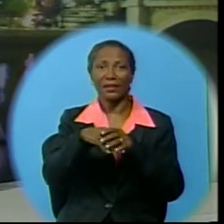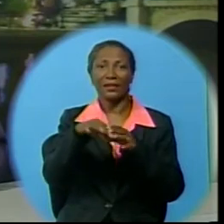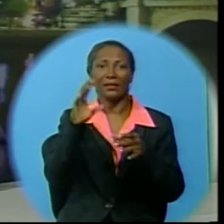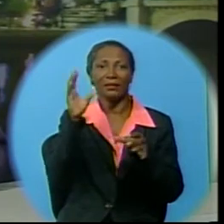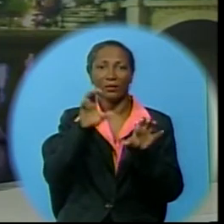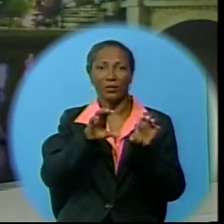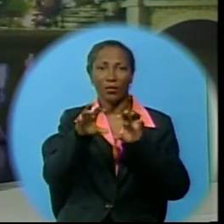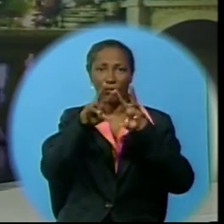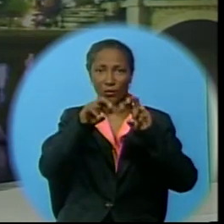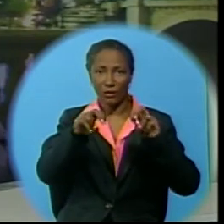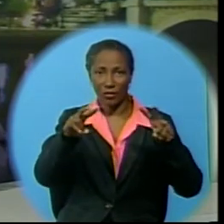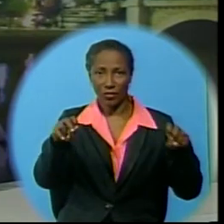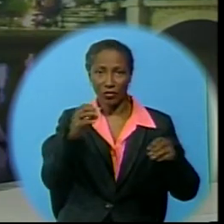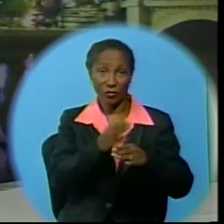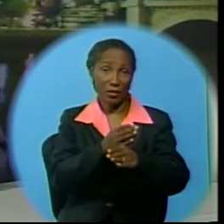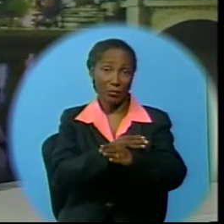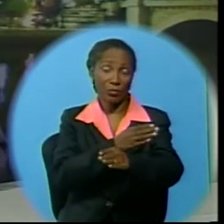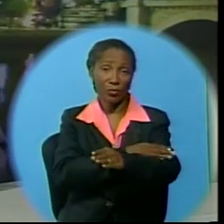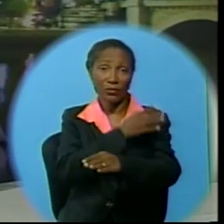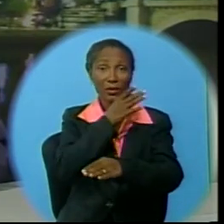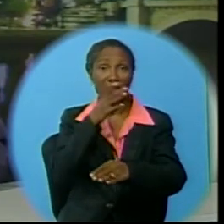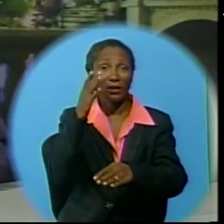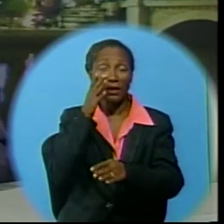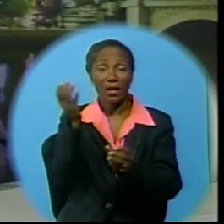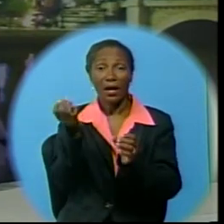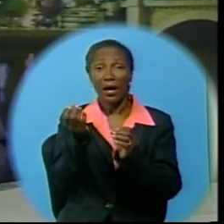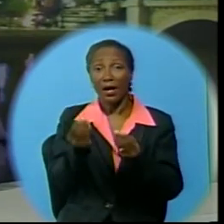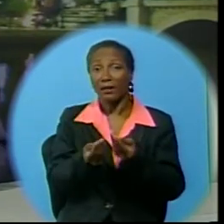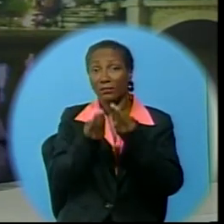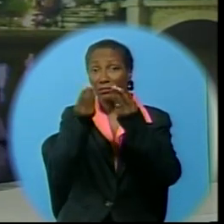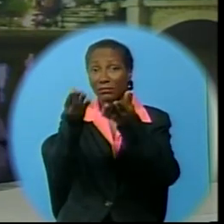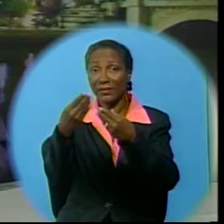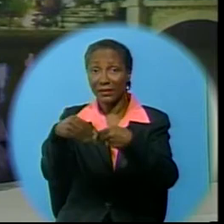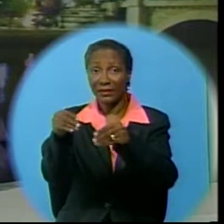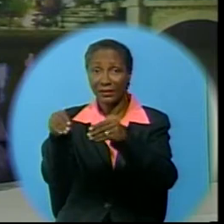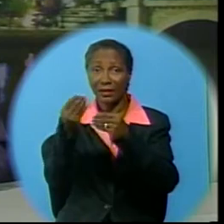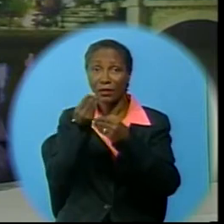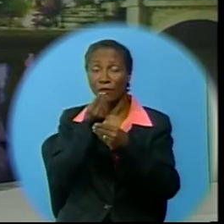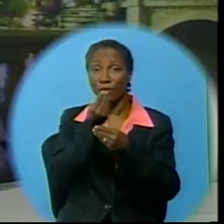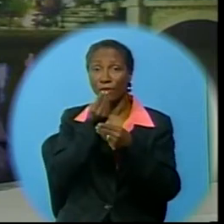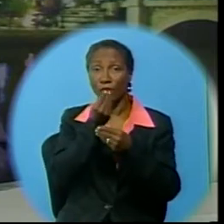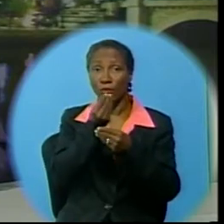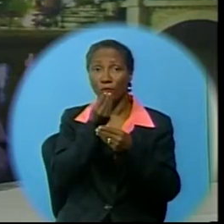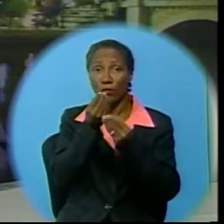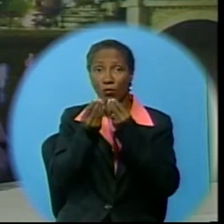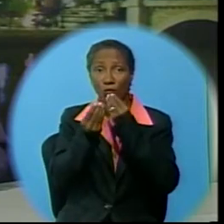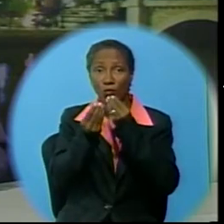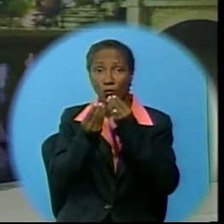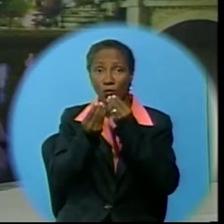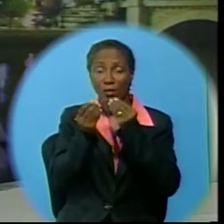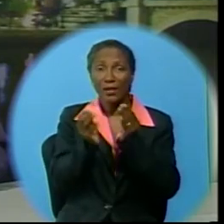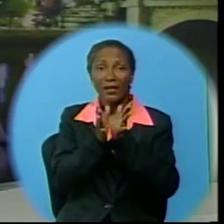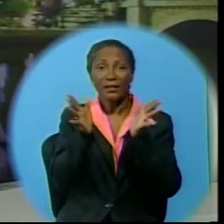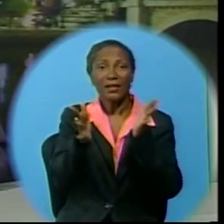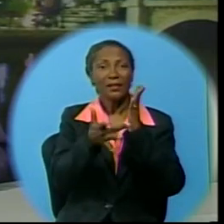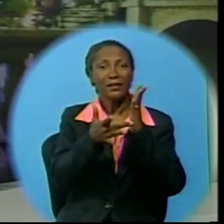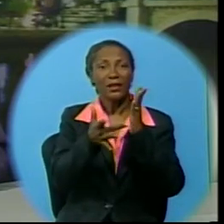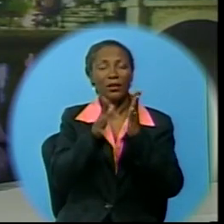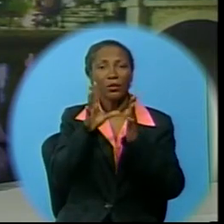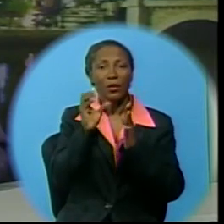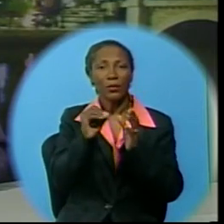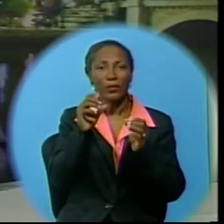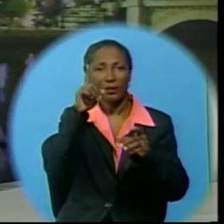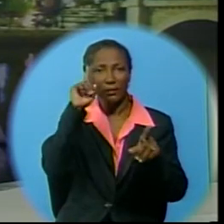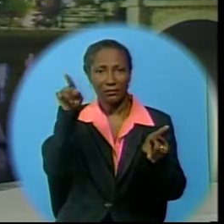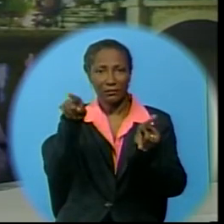of agricultural production and market foods. To further advance the goal, the General Technical Cooperation Agreement was signed